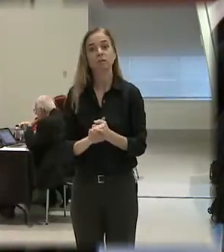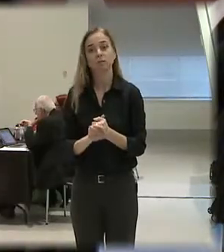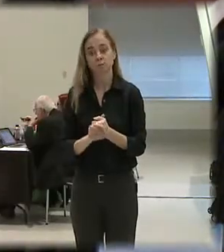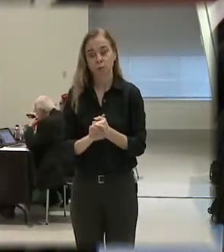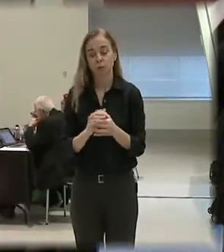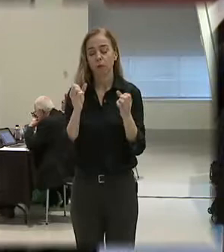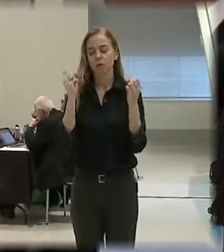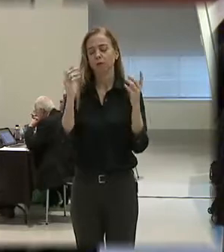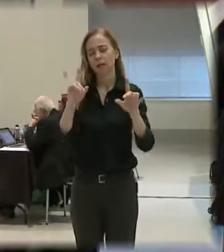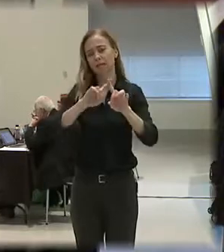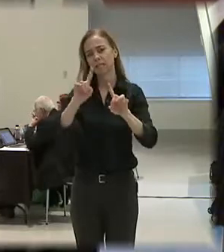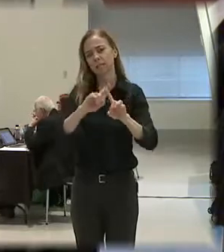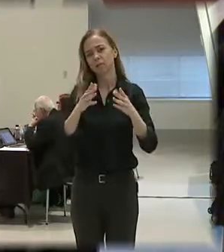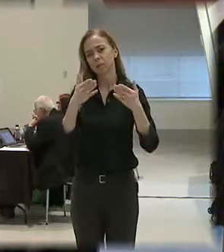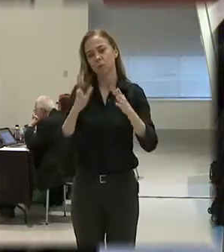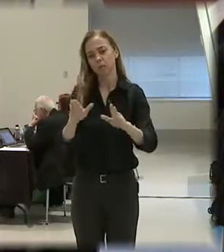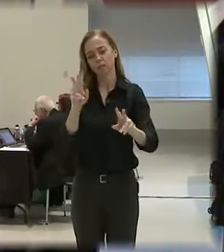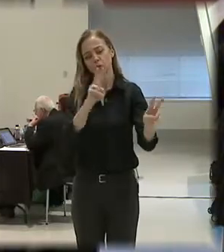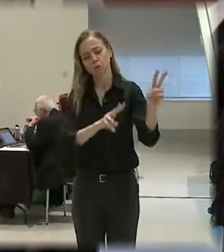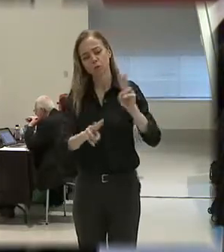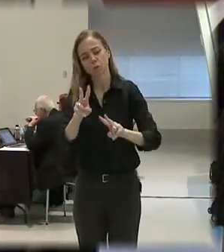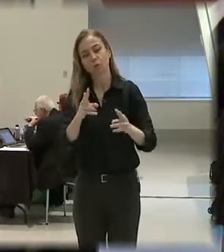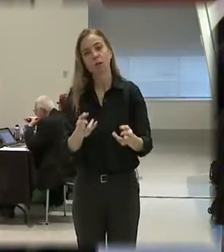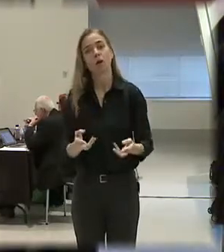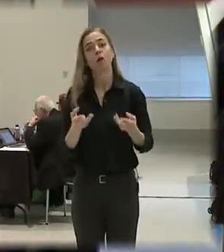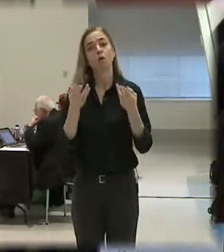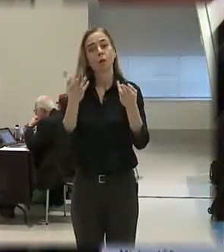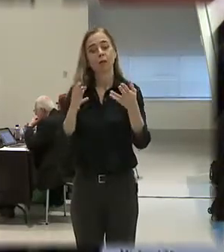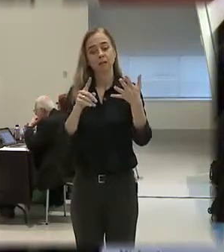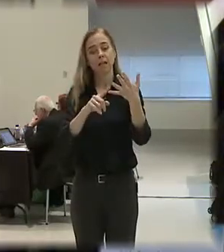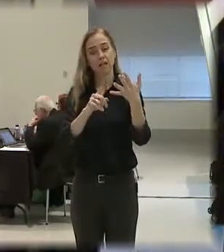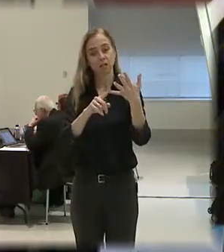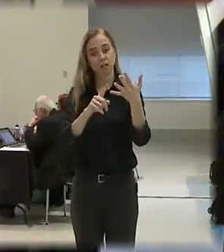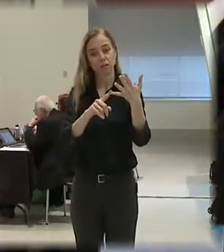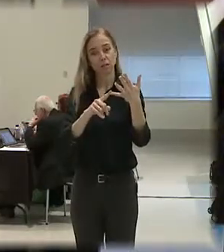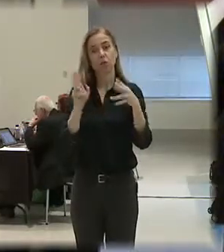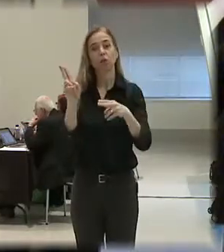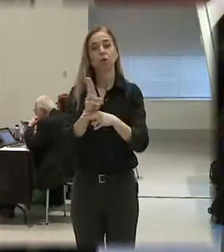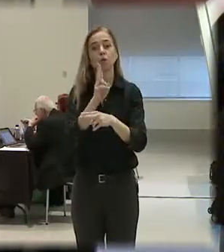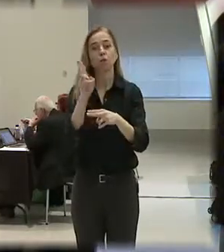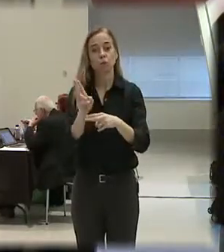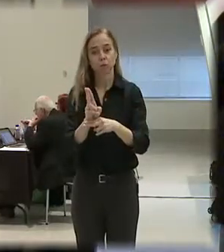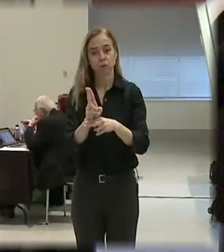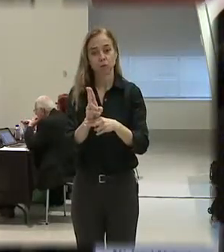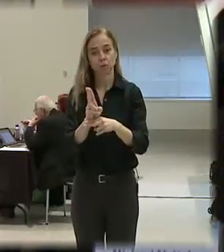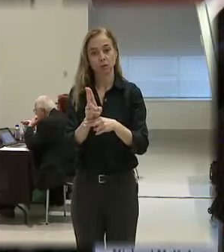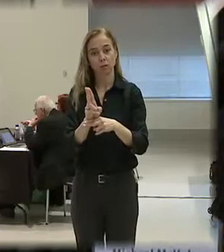to look at these things. And recommendation 5 is that we use this